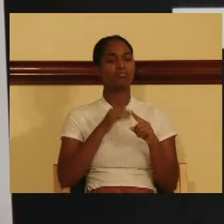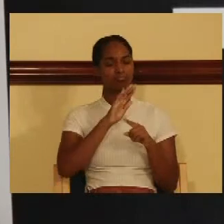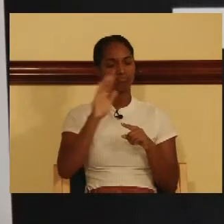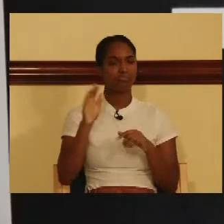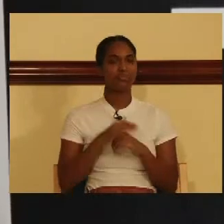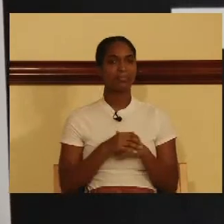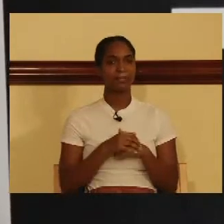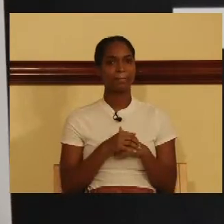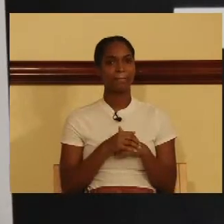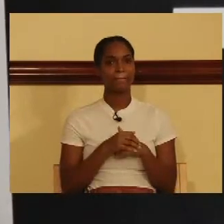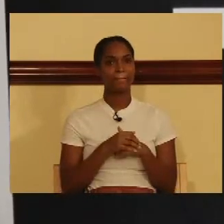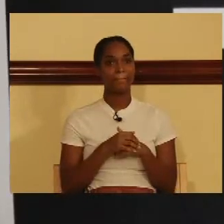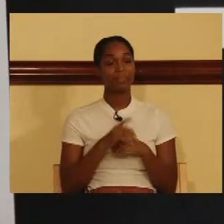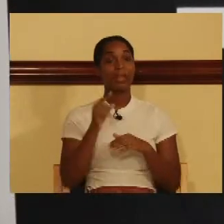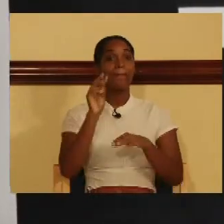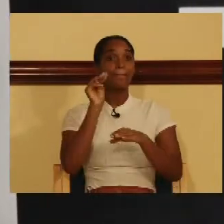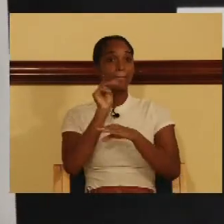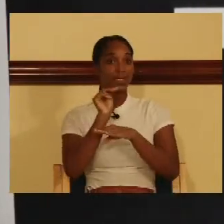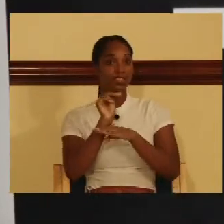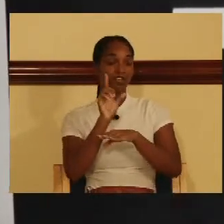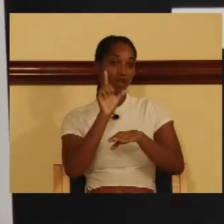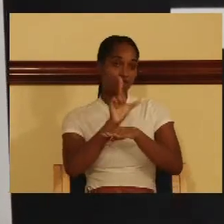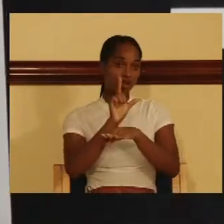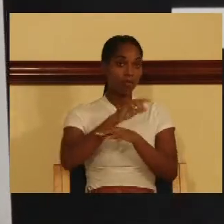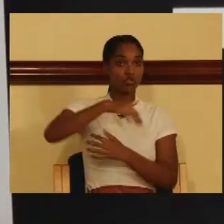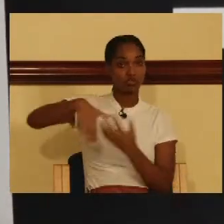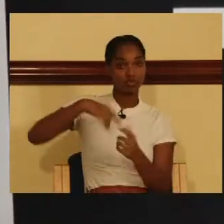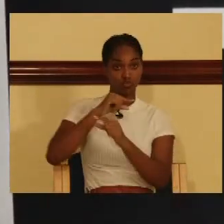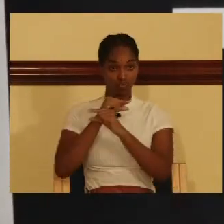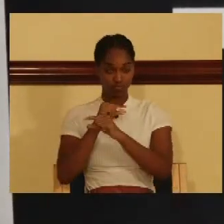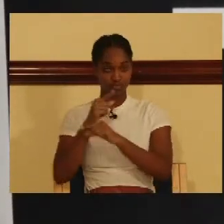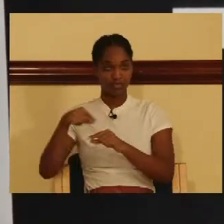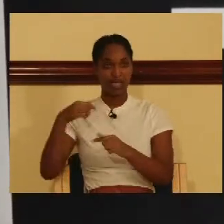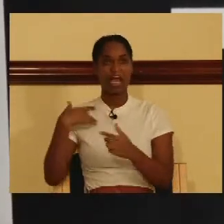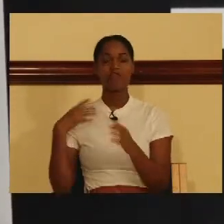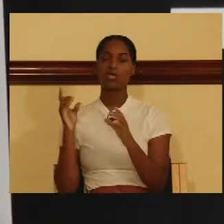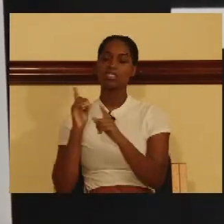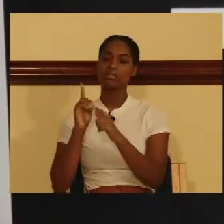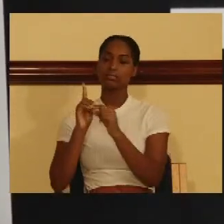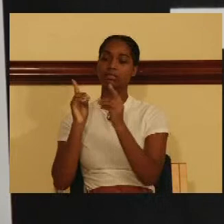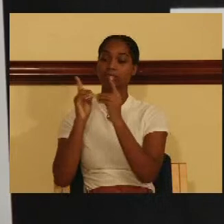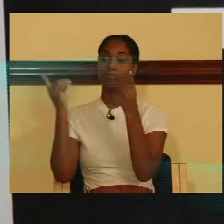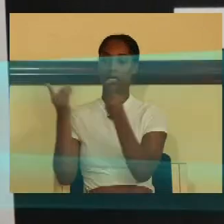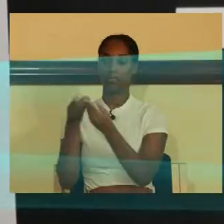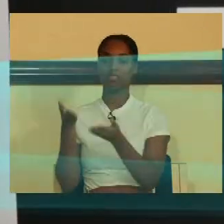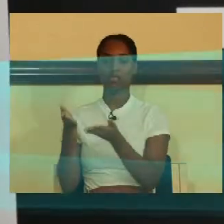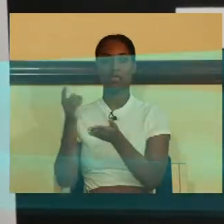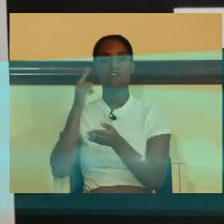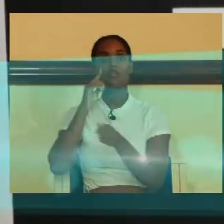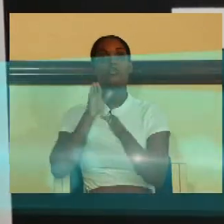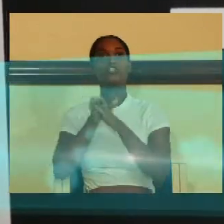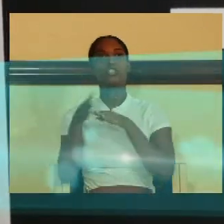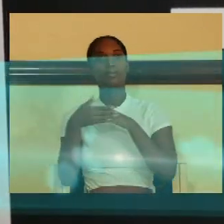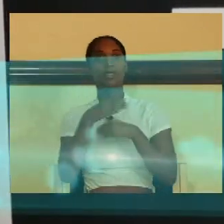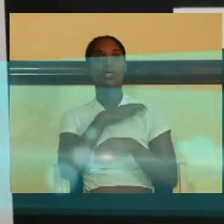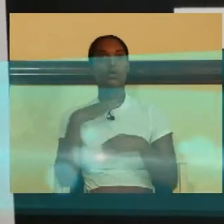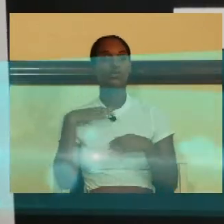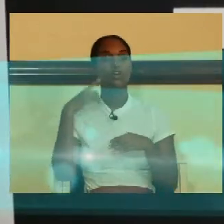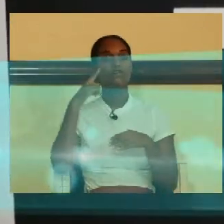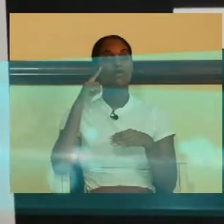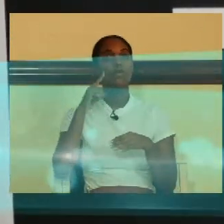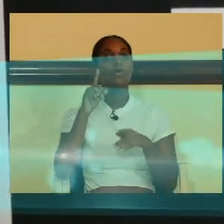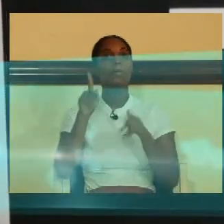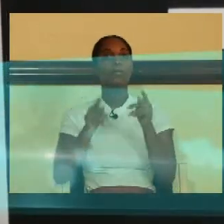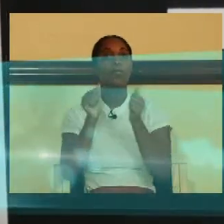So the Ministry of Labor and Social Security has a department called the Jamaica Council for Persons with